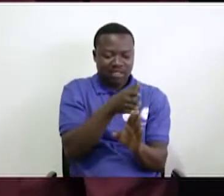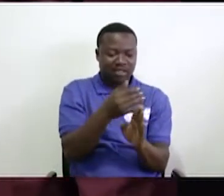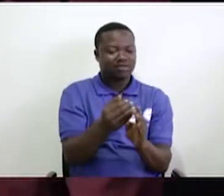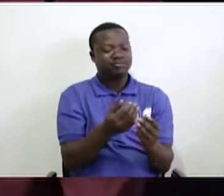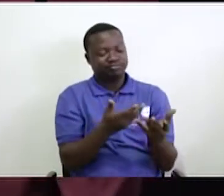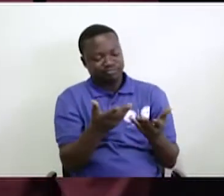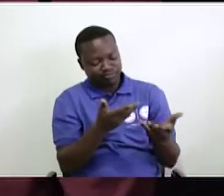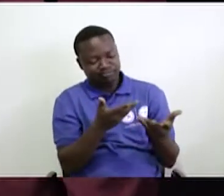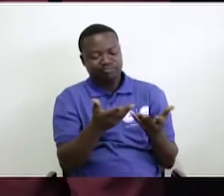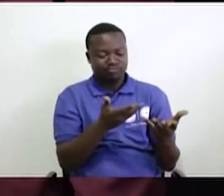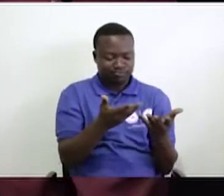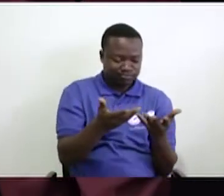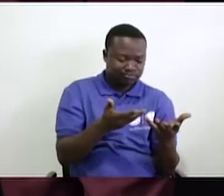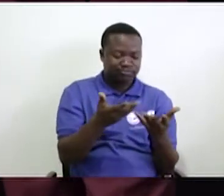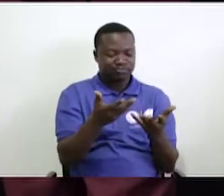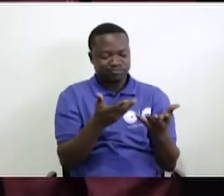in.